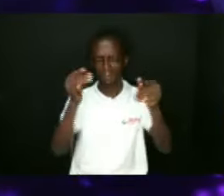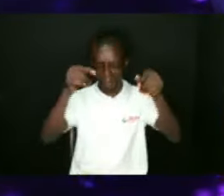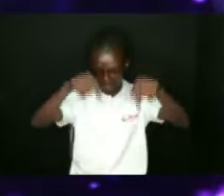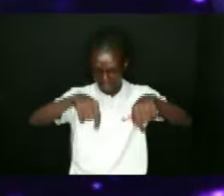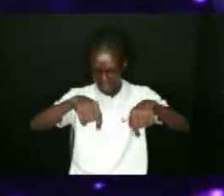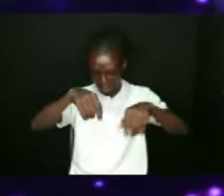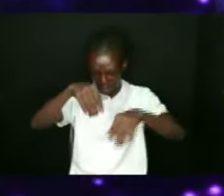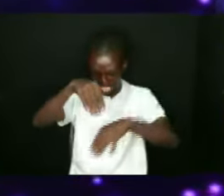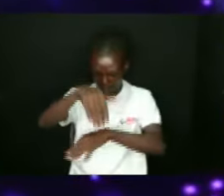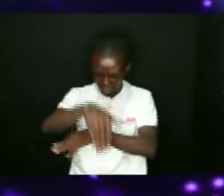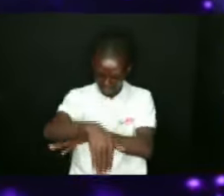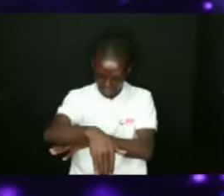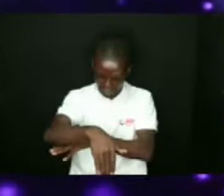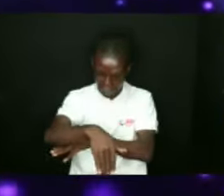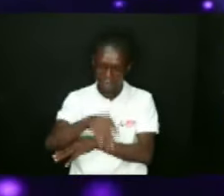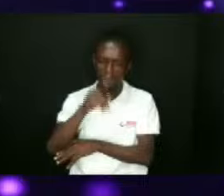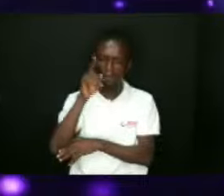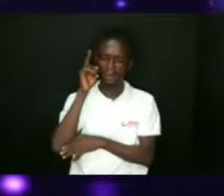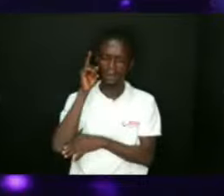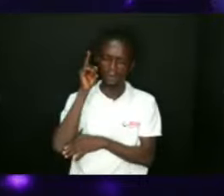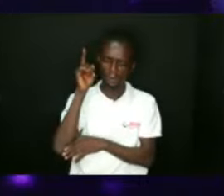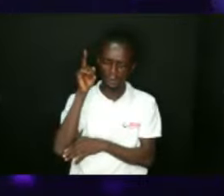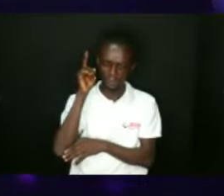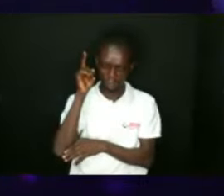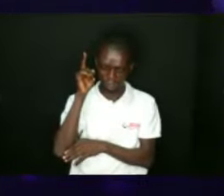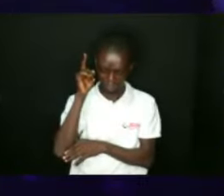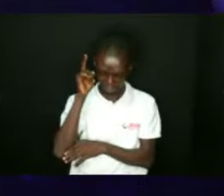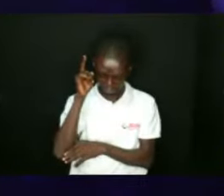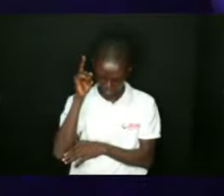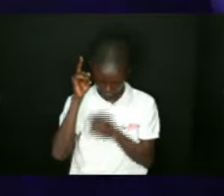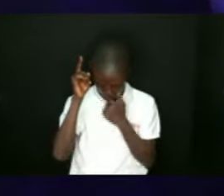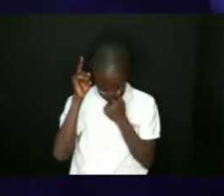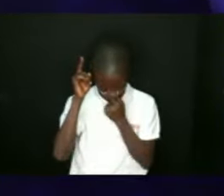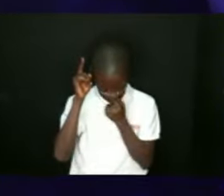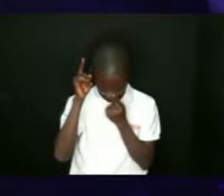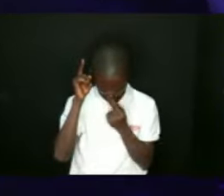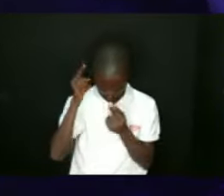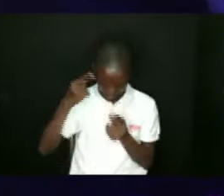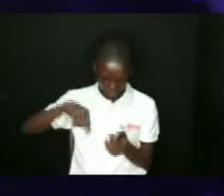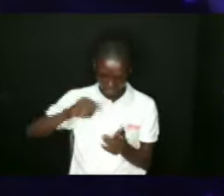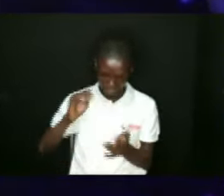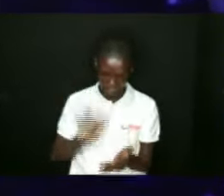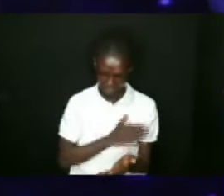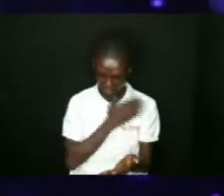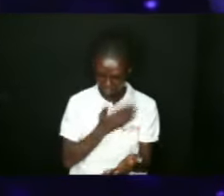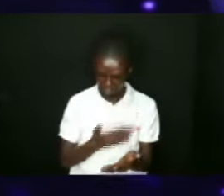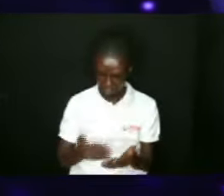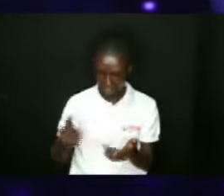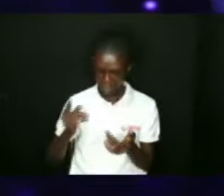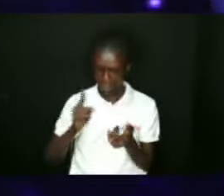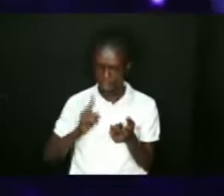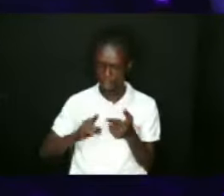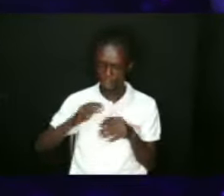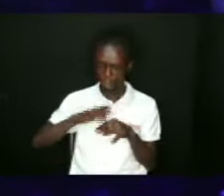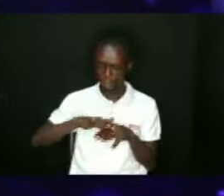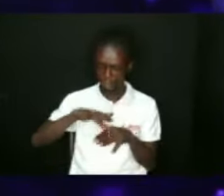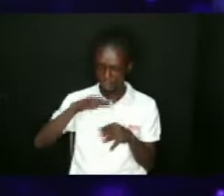Tonight, we raise these songs glorifying you, Yahweh.